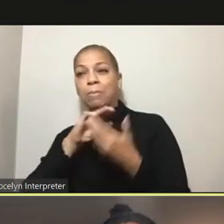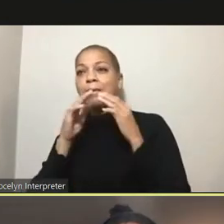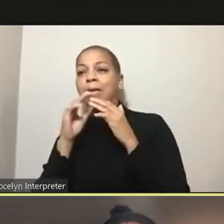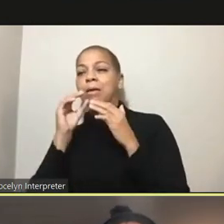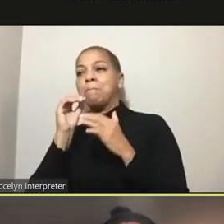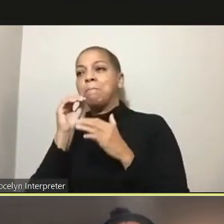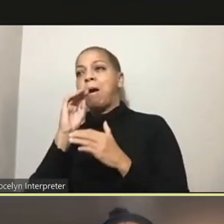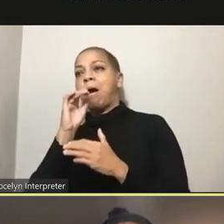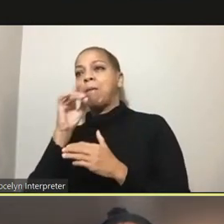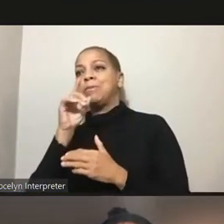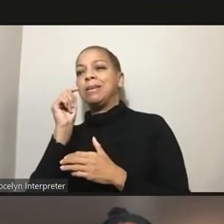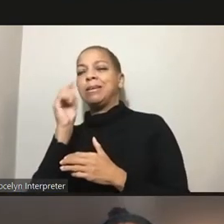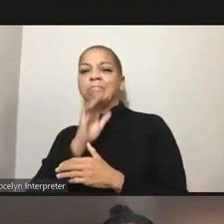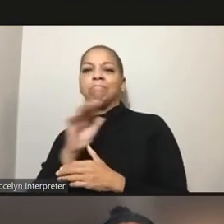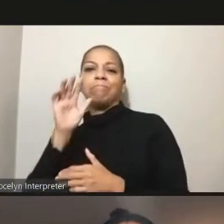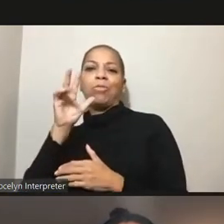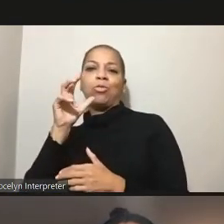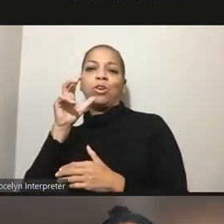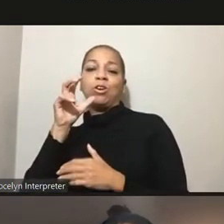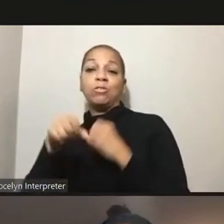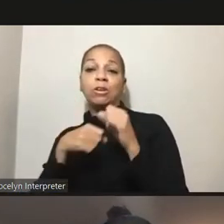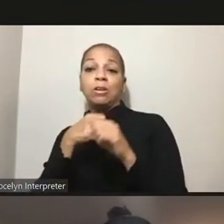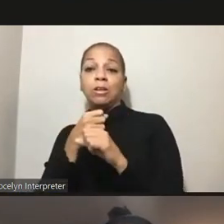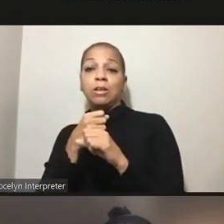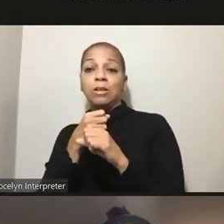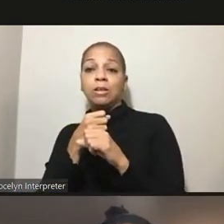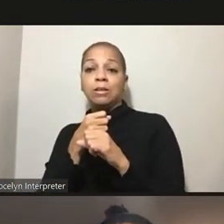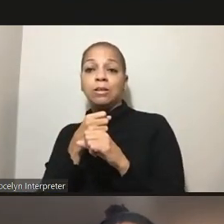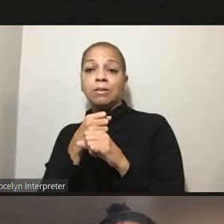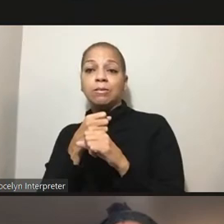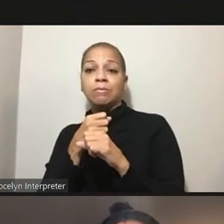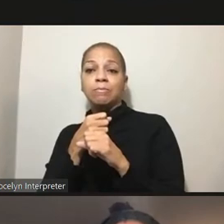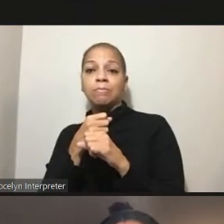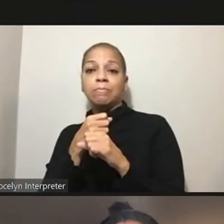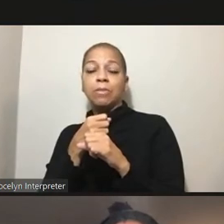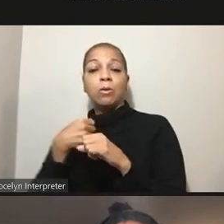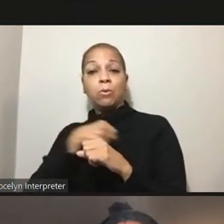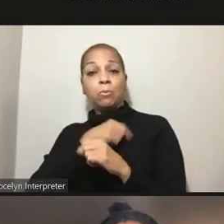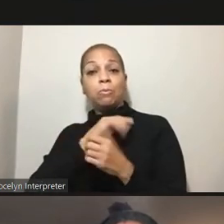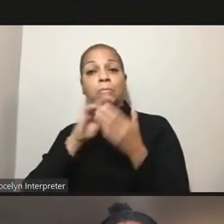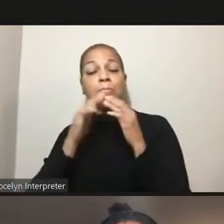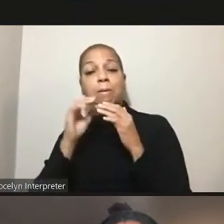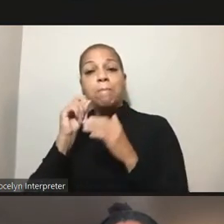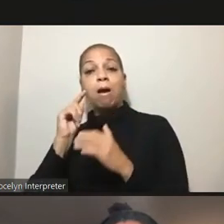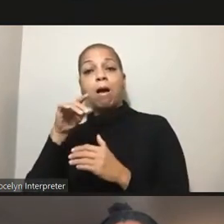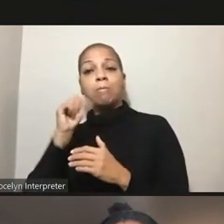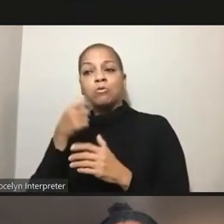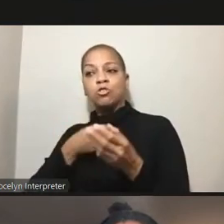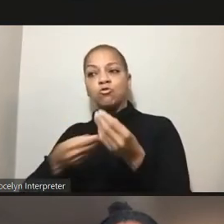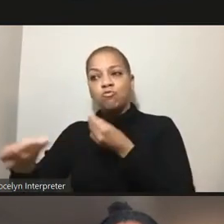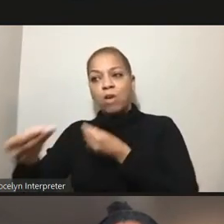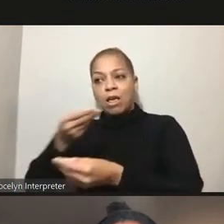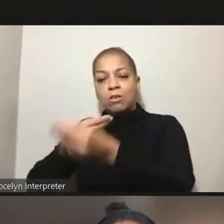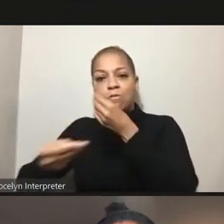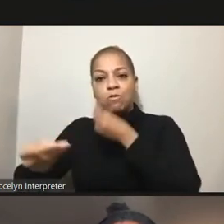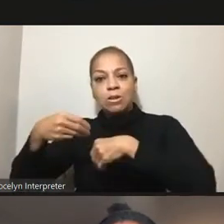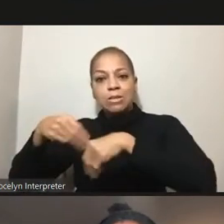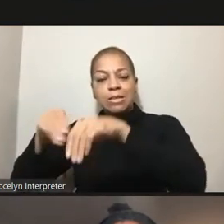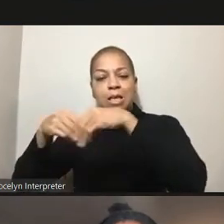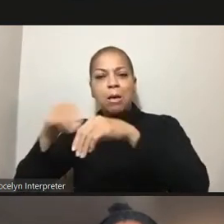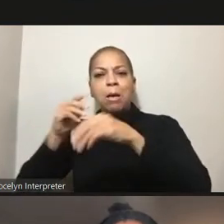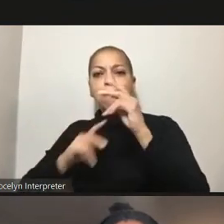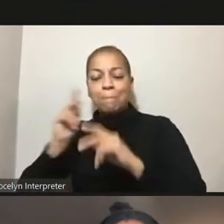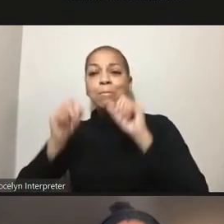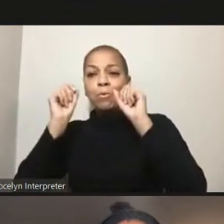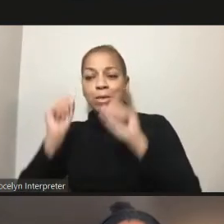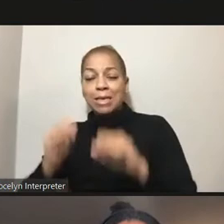close to 300 years. We became the wealth of the country. We became objects for transfer and sale. People could mortgage us in order to get more money.